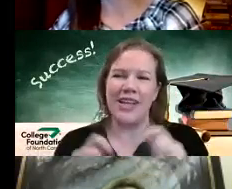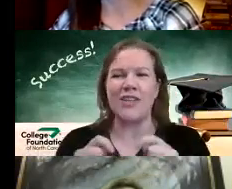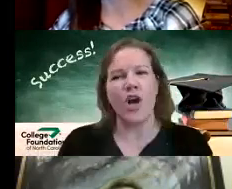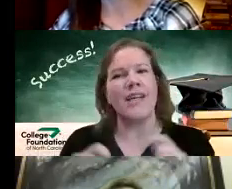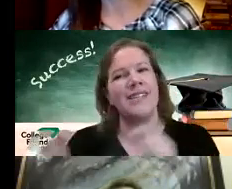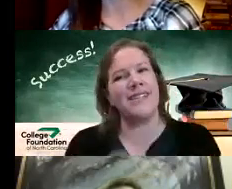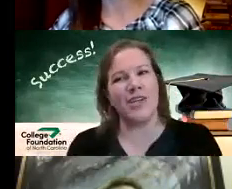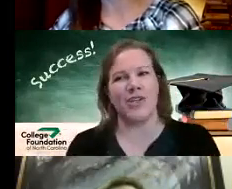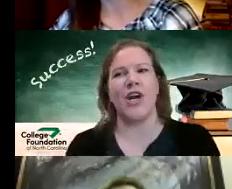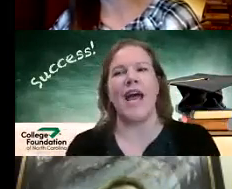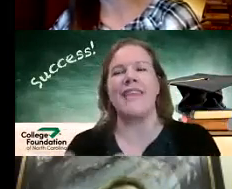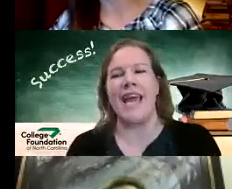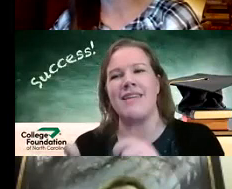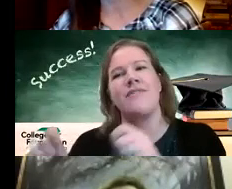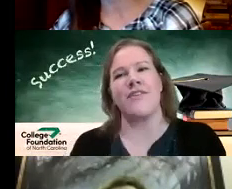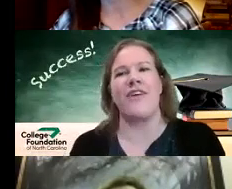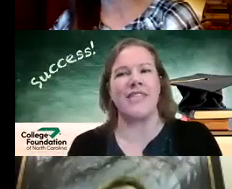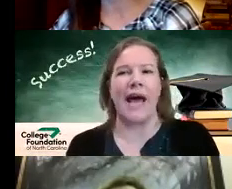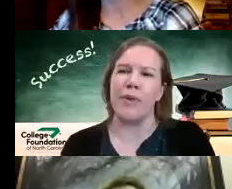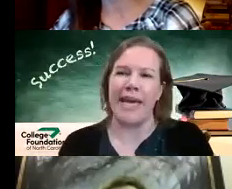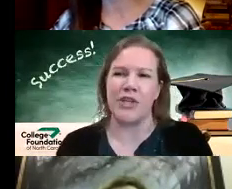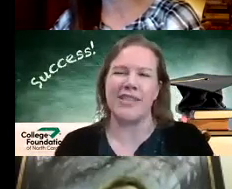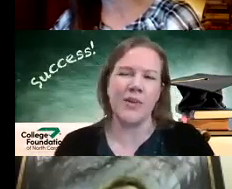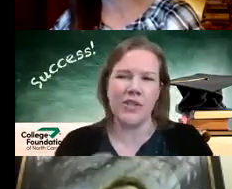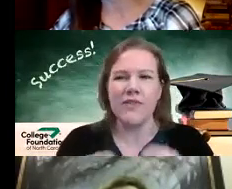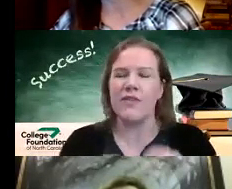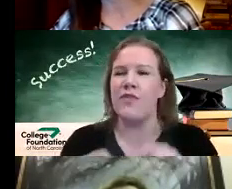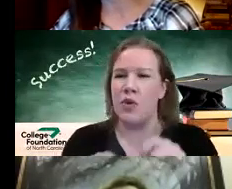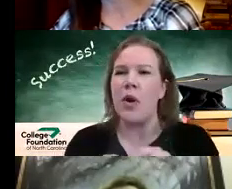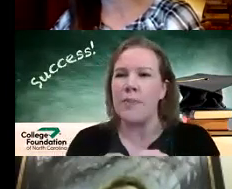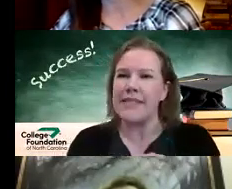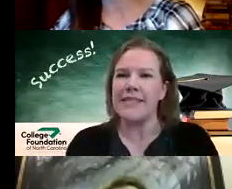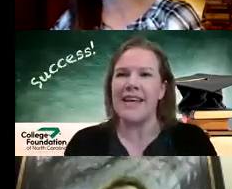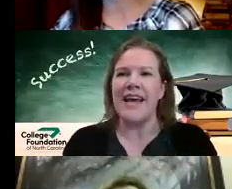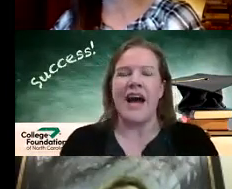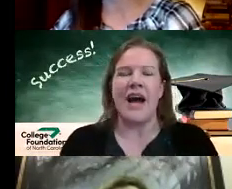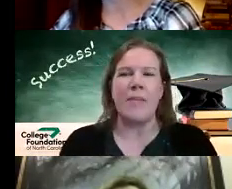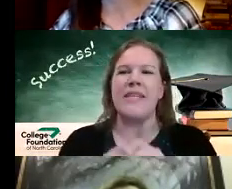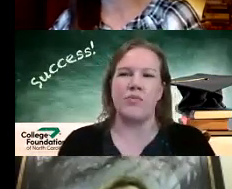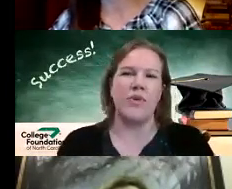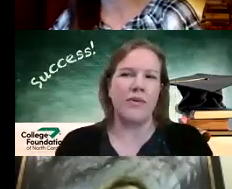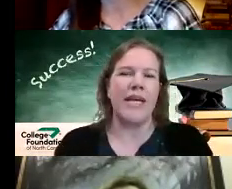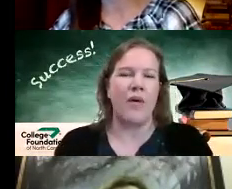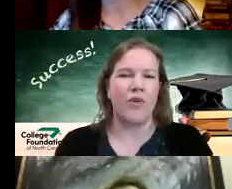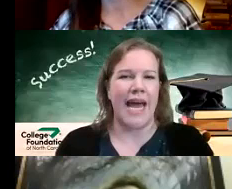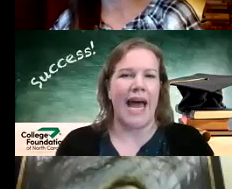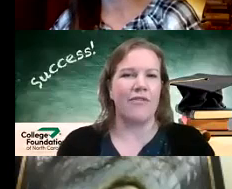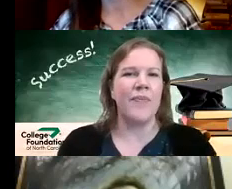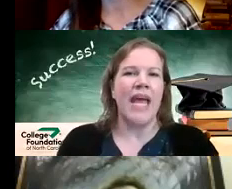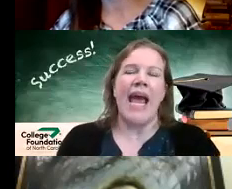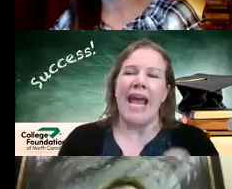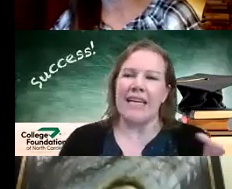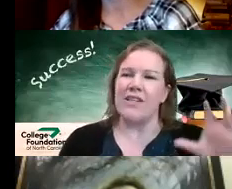secure electronic signature at the end of the FAFSA application. So it serves a few purposes, but it's really, really helpful to